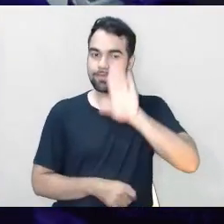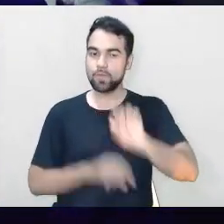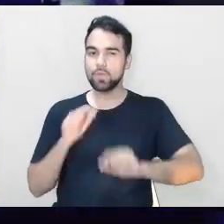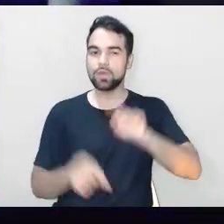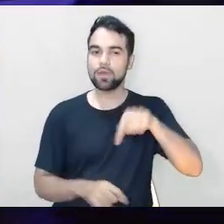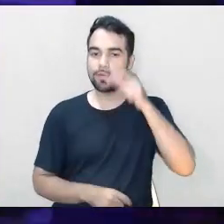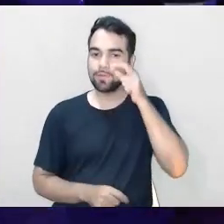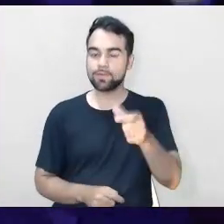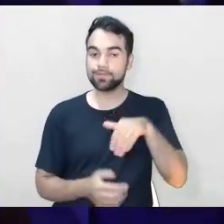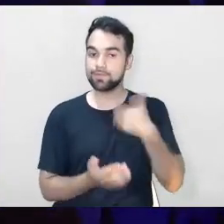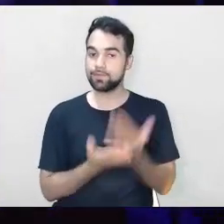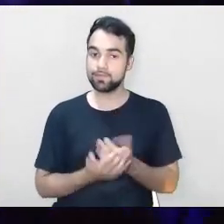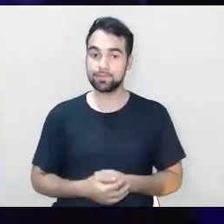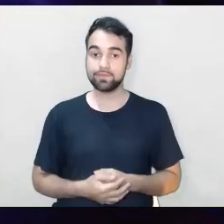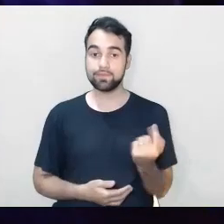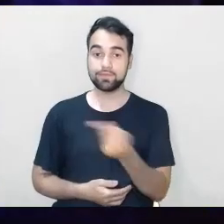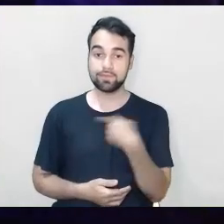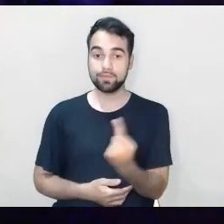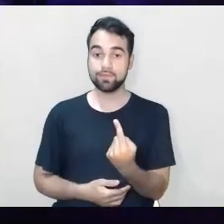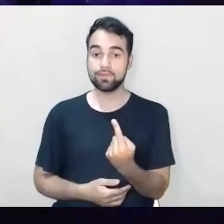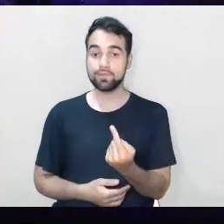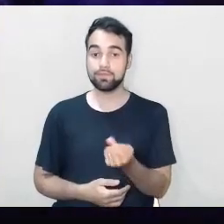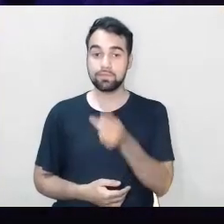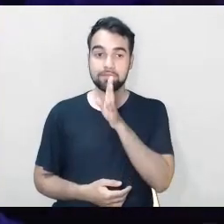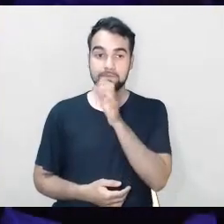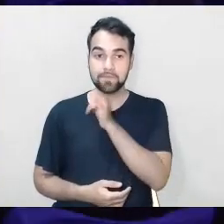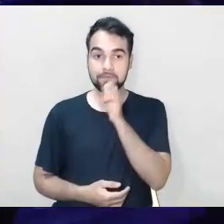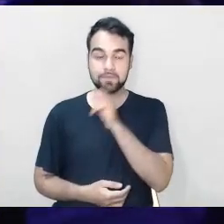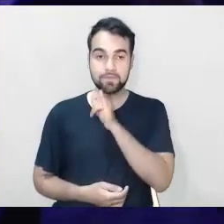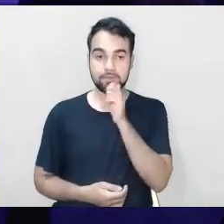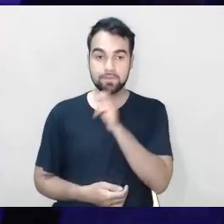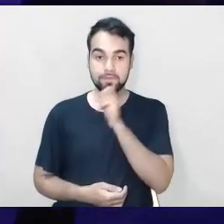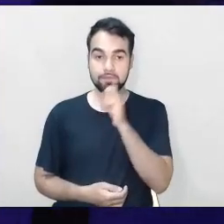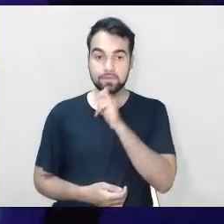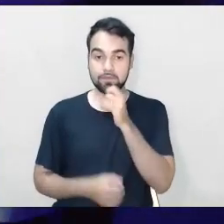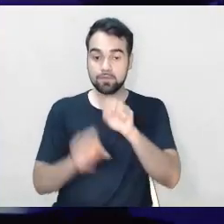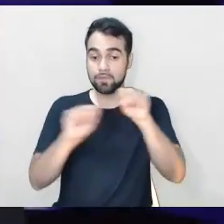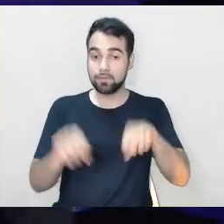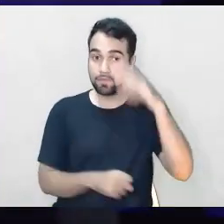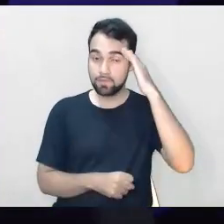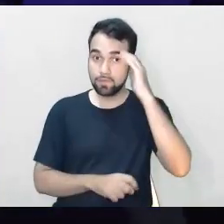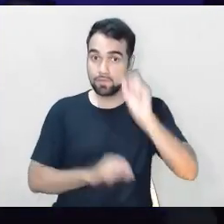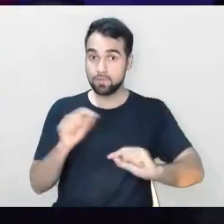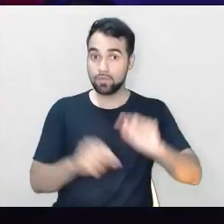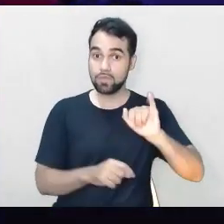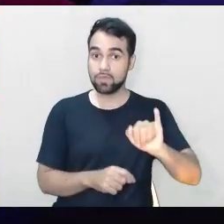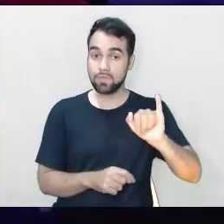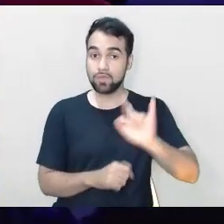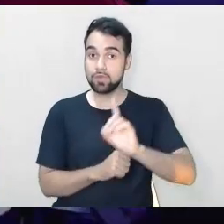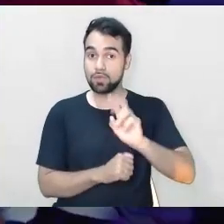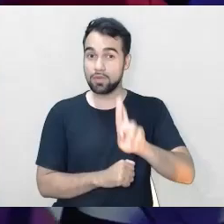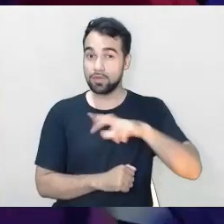more. What's interesting, when we have a load onto a server and we understand how much